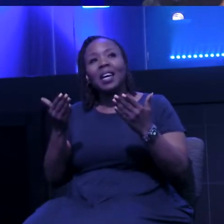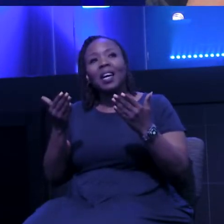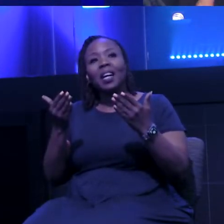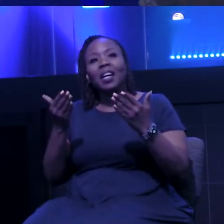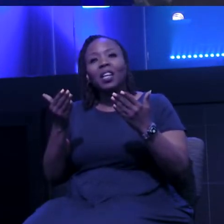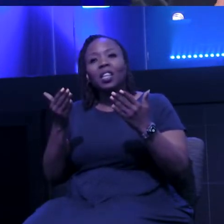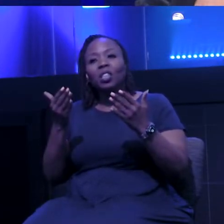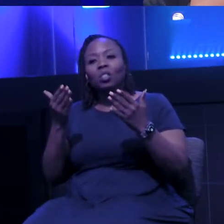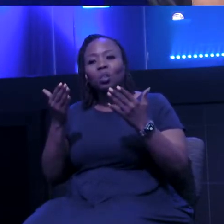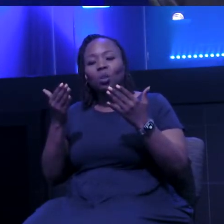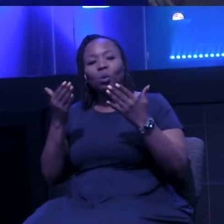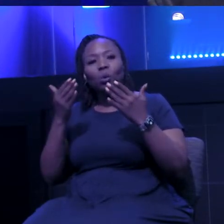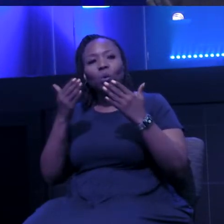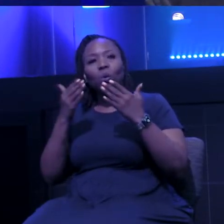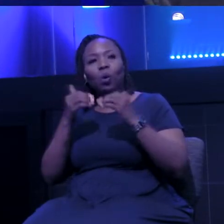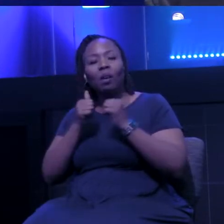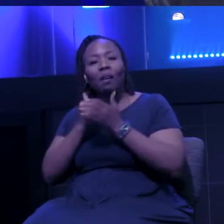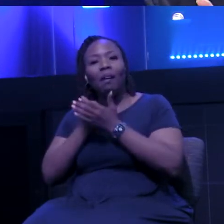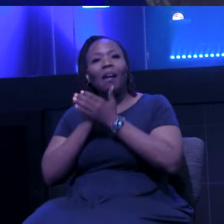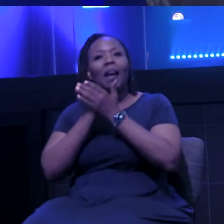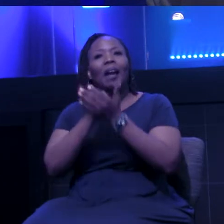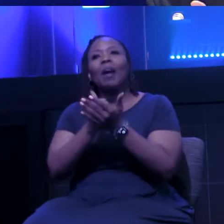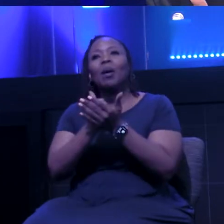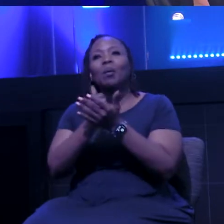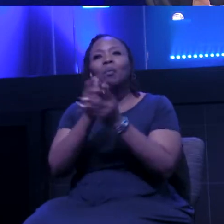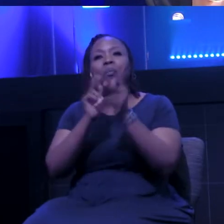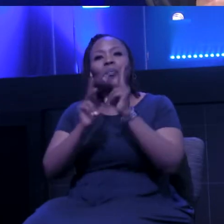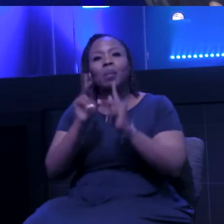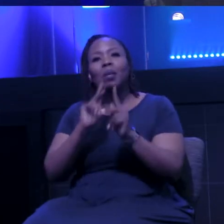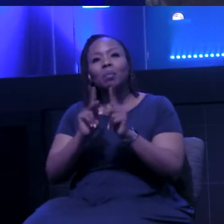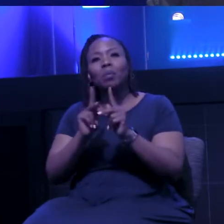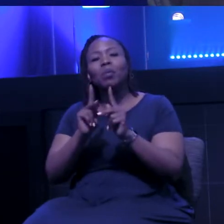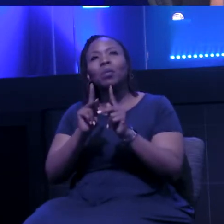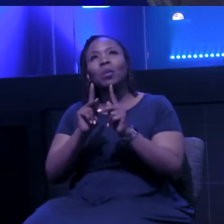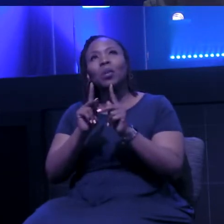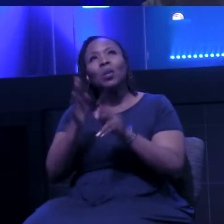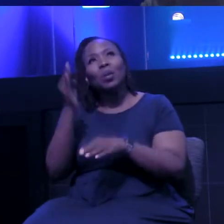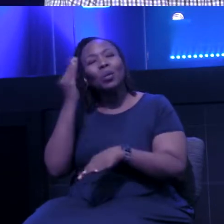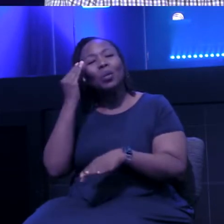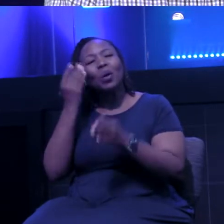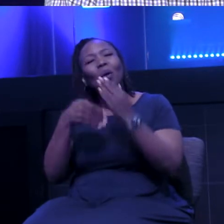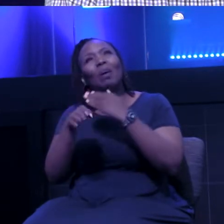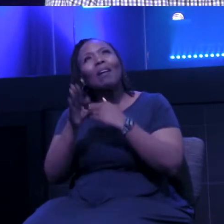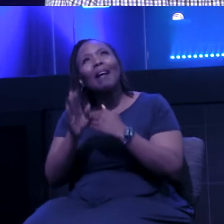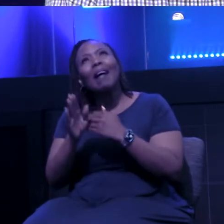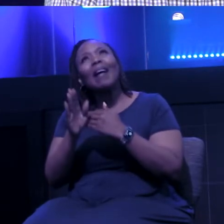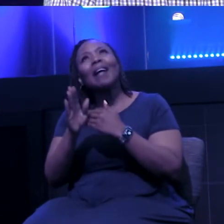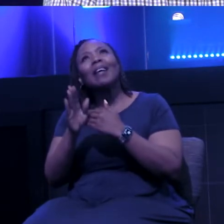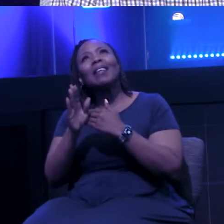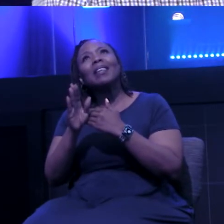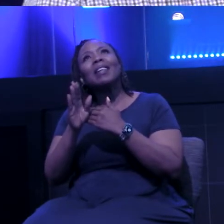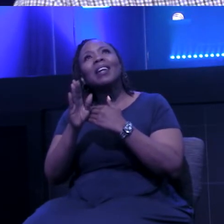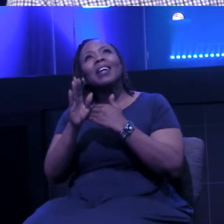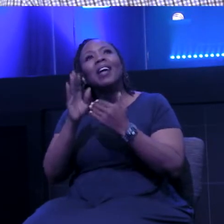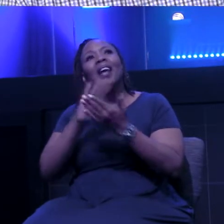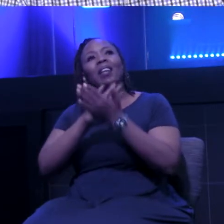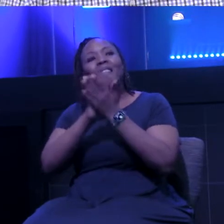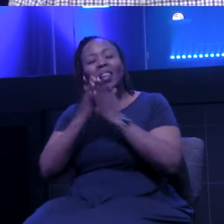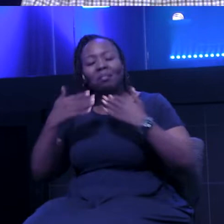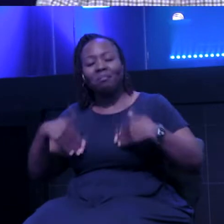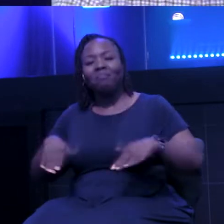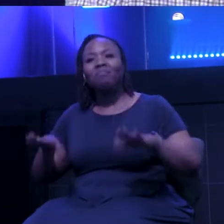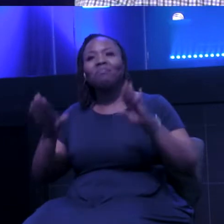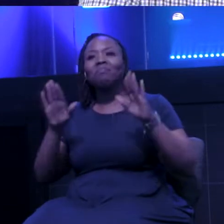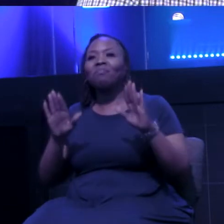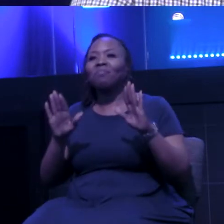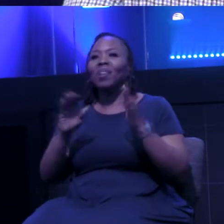to make disciples and multiply and see people come to faith, to see transformation in a community, in